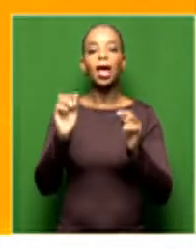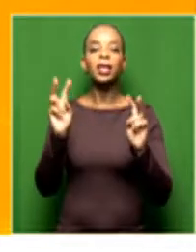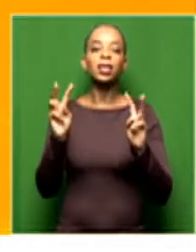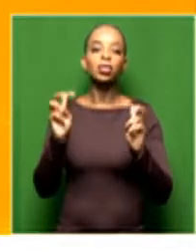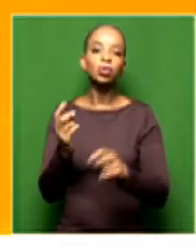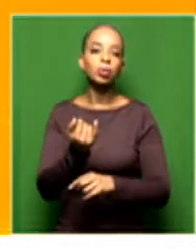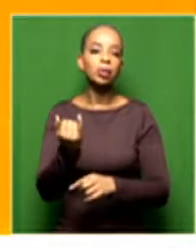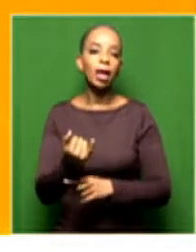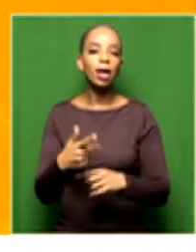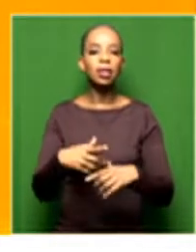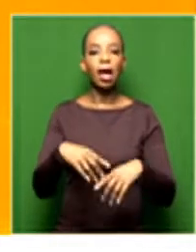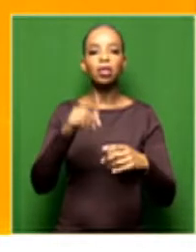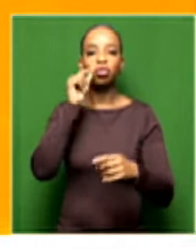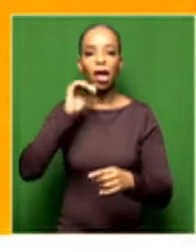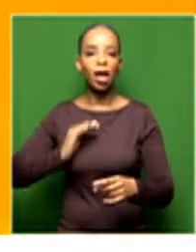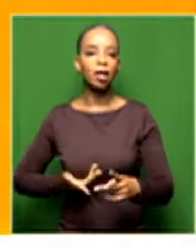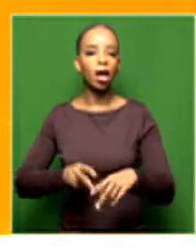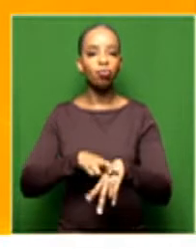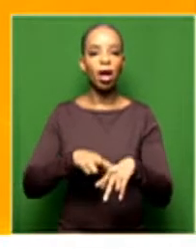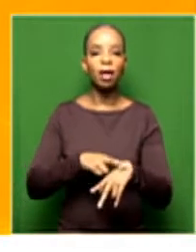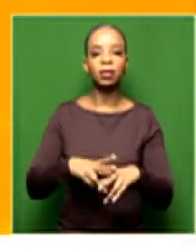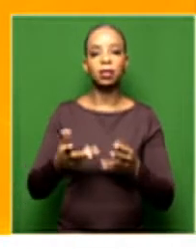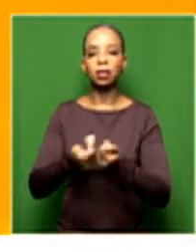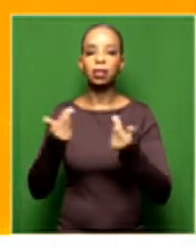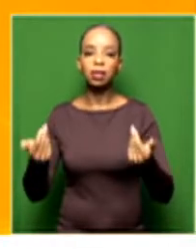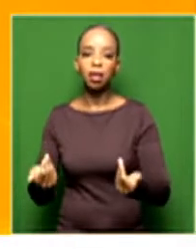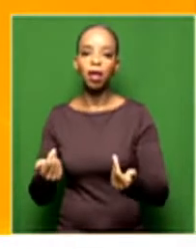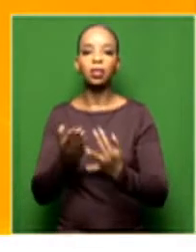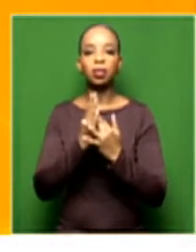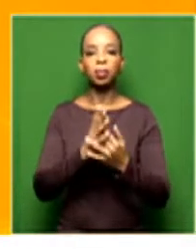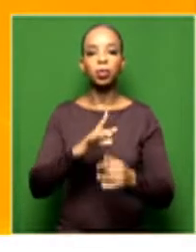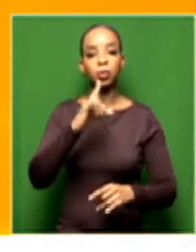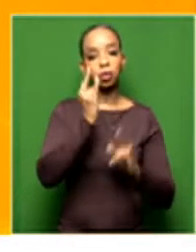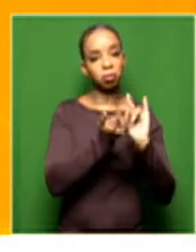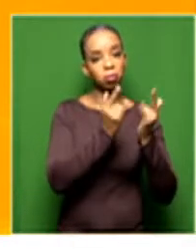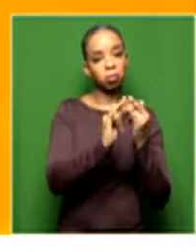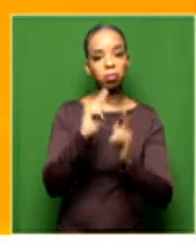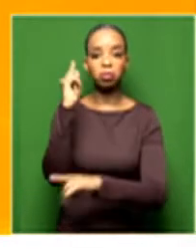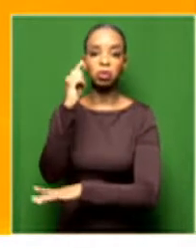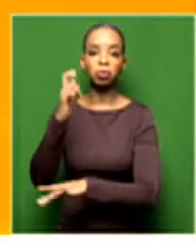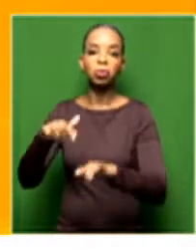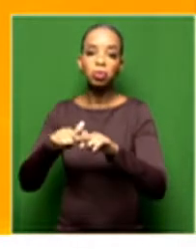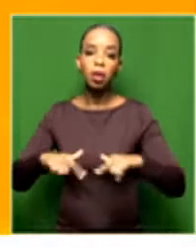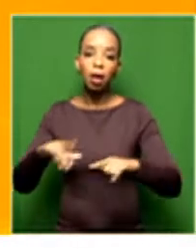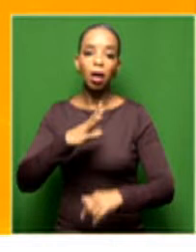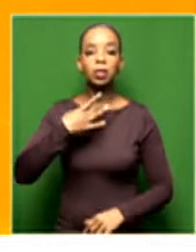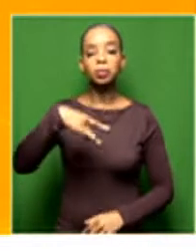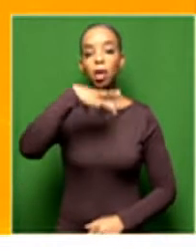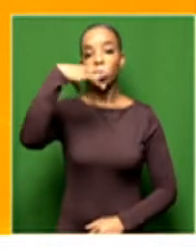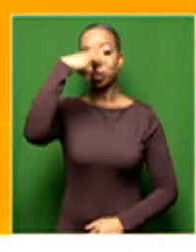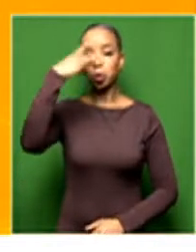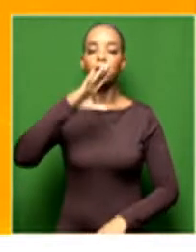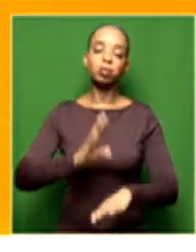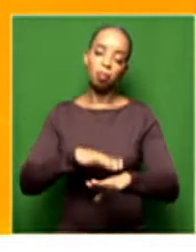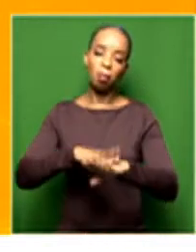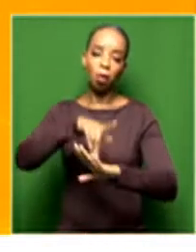gender, race, migration, the divide between urban and rural land restitution, spirituality and much more. The